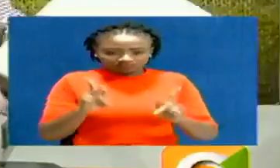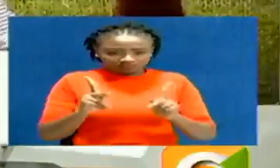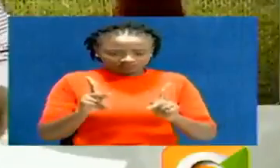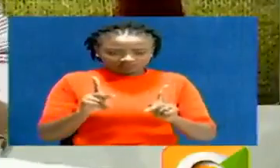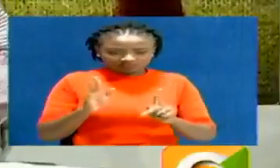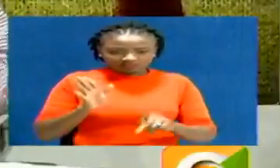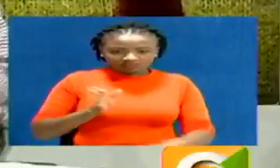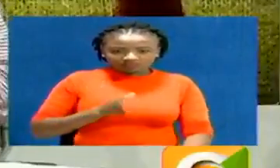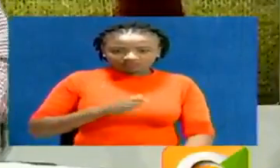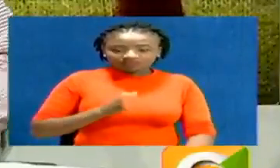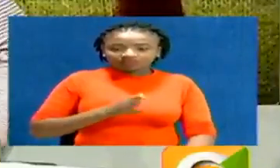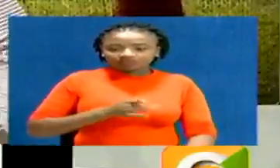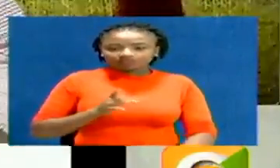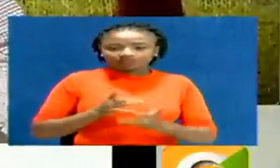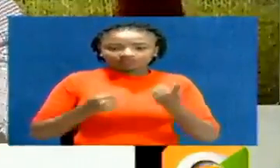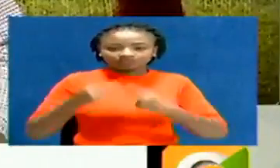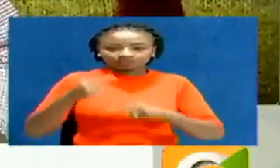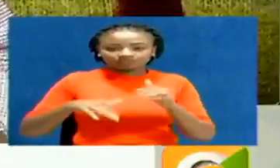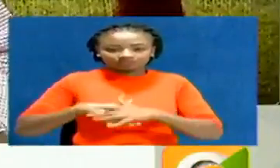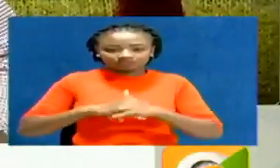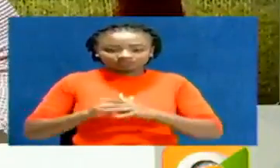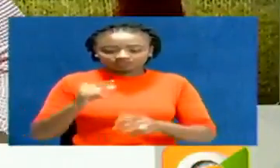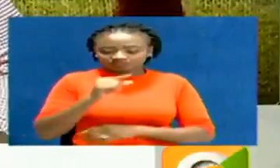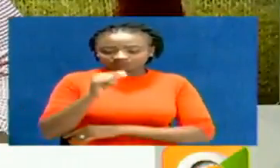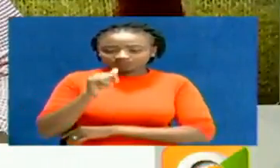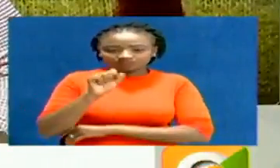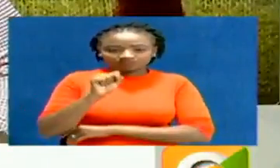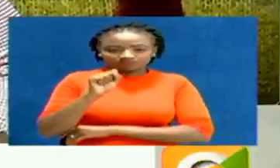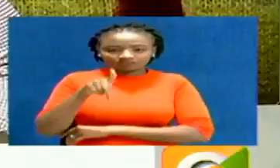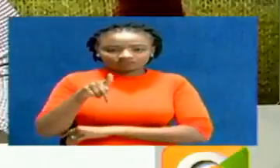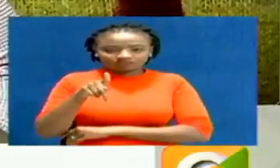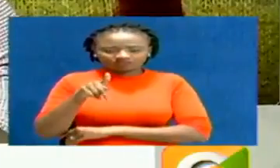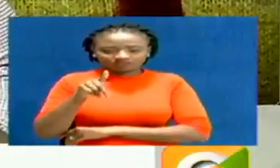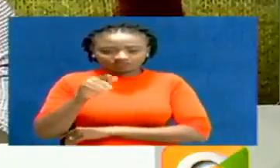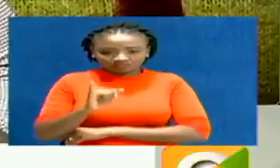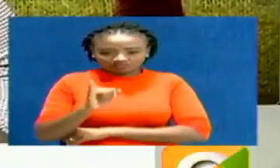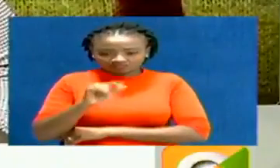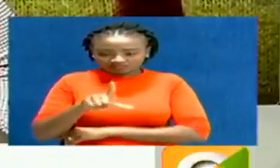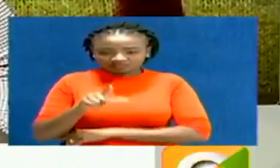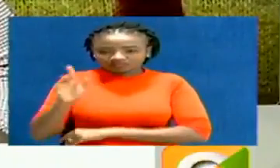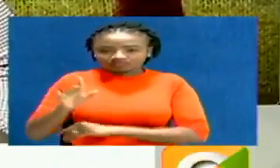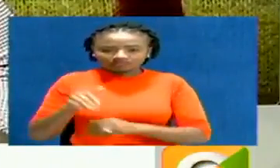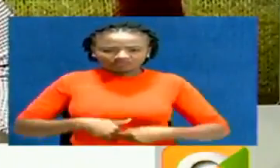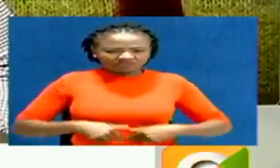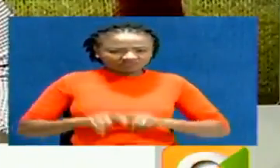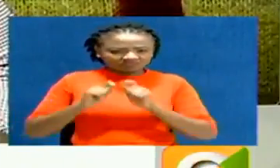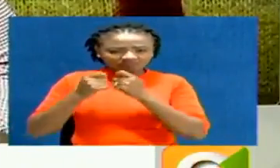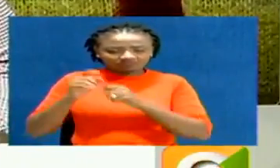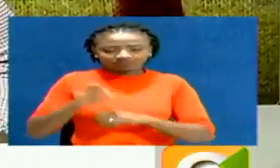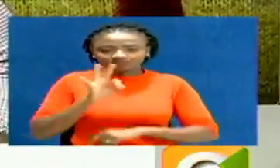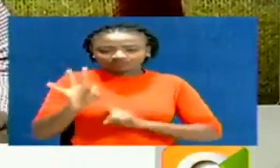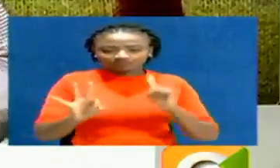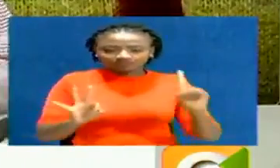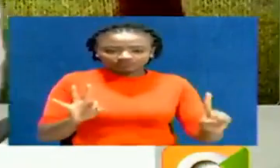In the Women's Premier League, Gaspo Youth proved too strong for Kibera Soccer Ladies, sealing a 3-1 win at the Stima